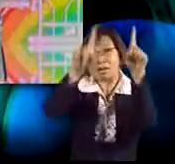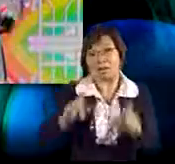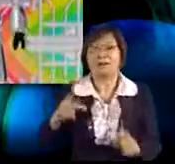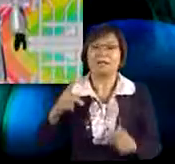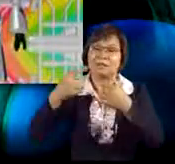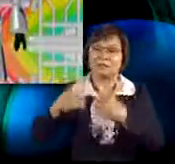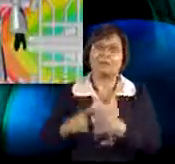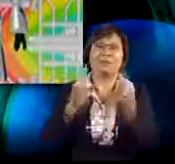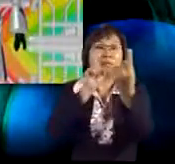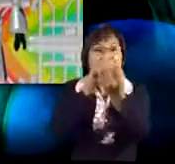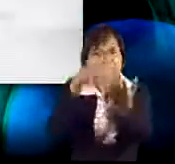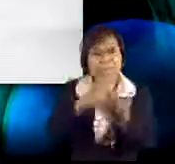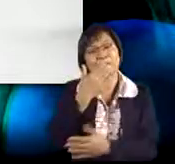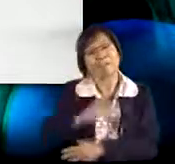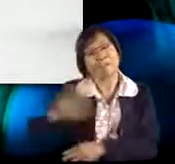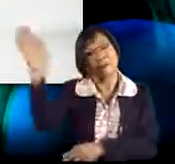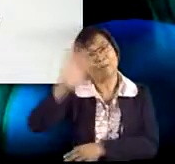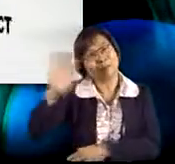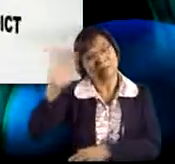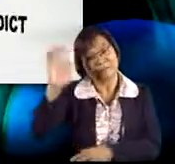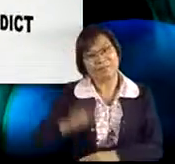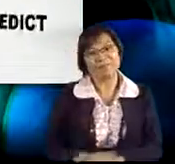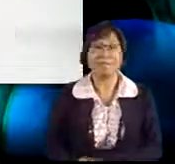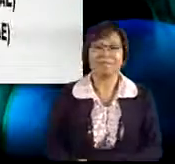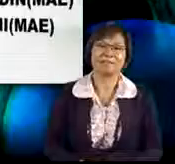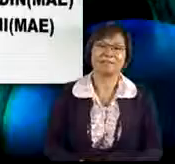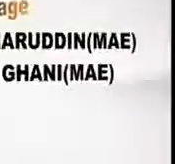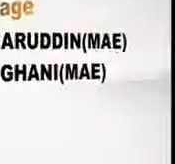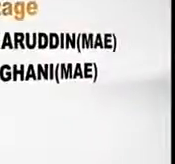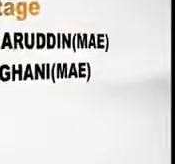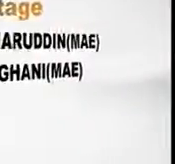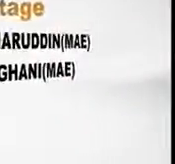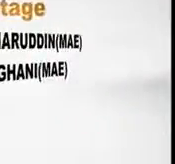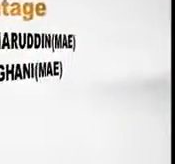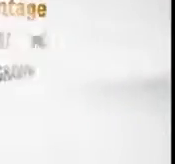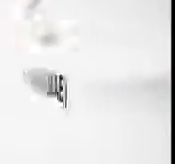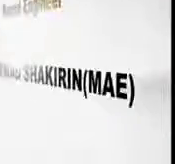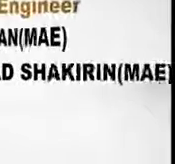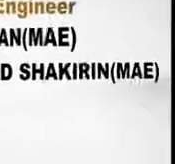meet again, bye-bye!